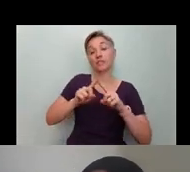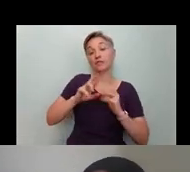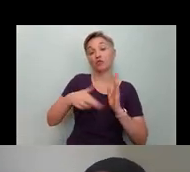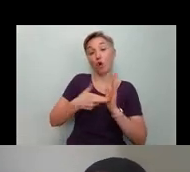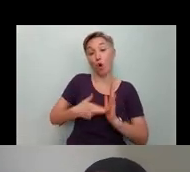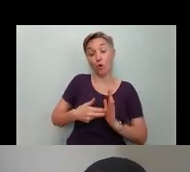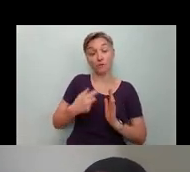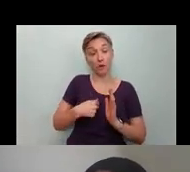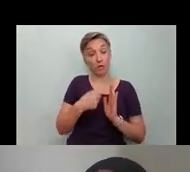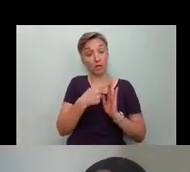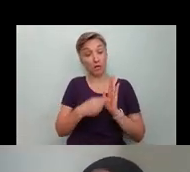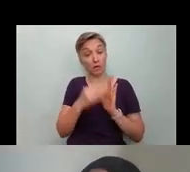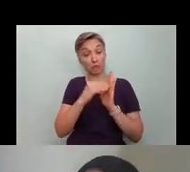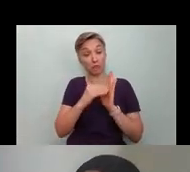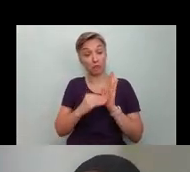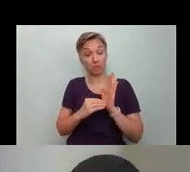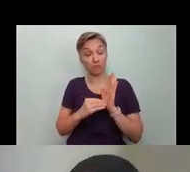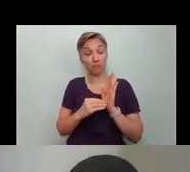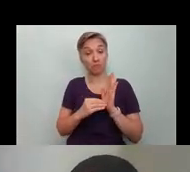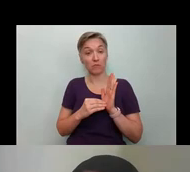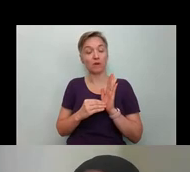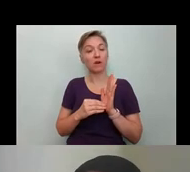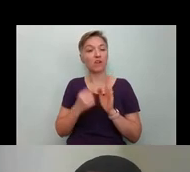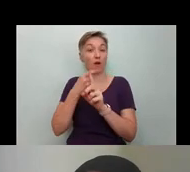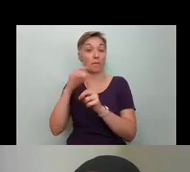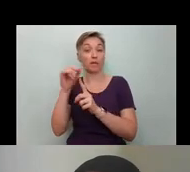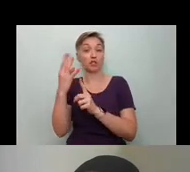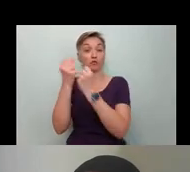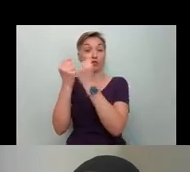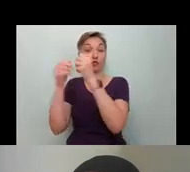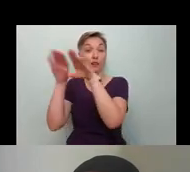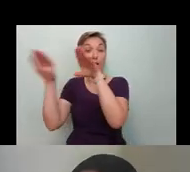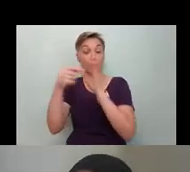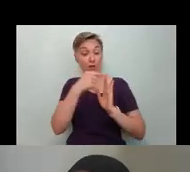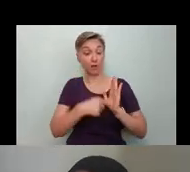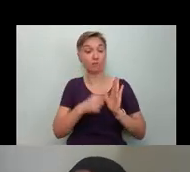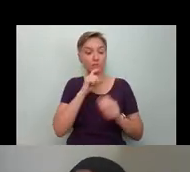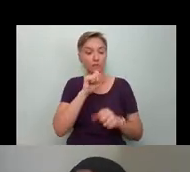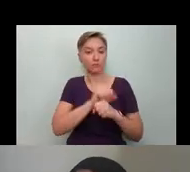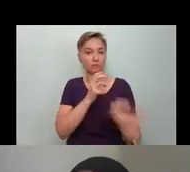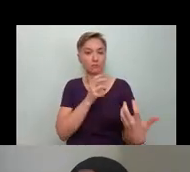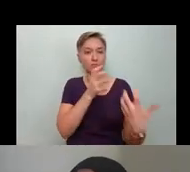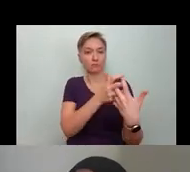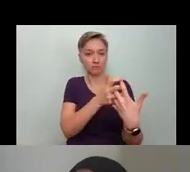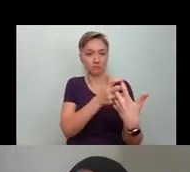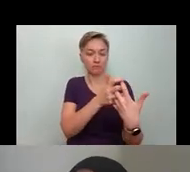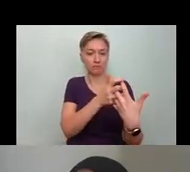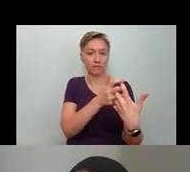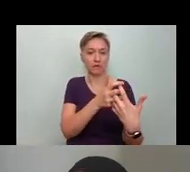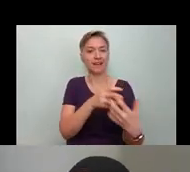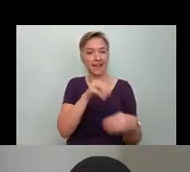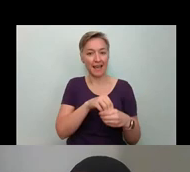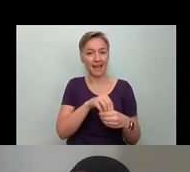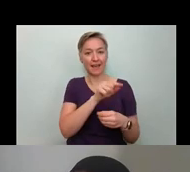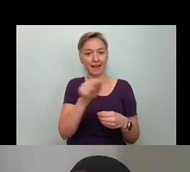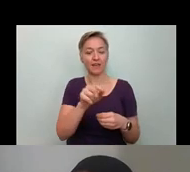calibrated sort of at a high level, at a job structure level, are really effectively aligned within those actual departments